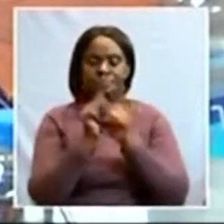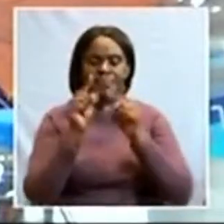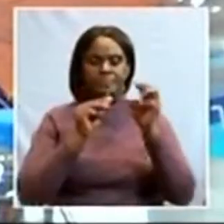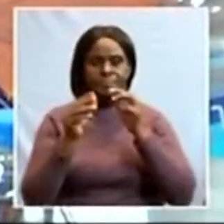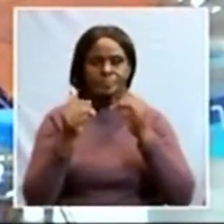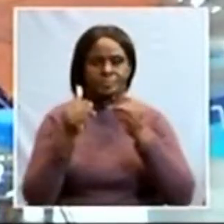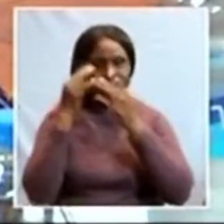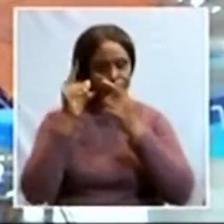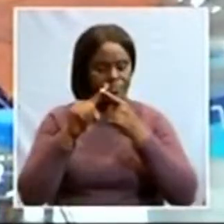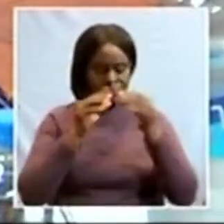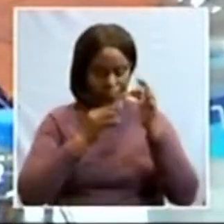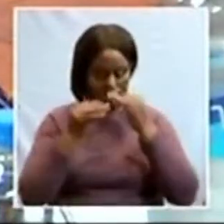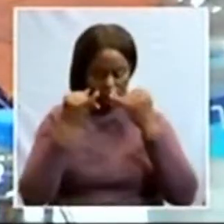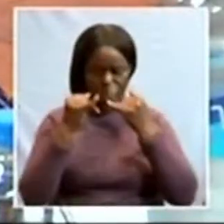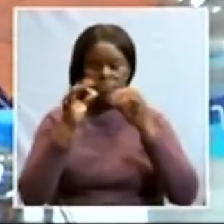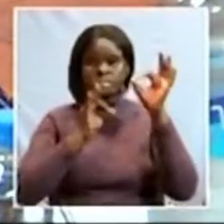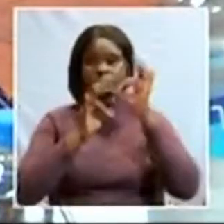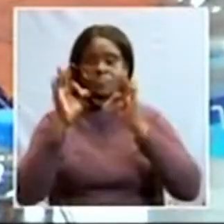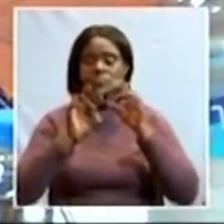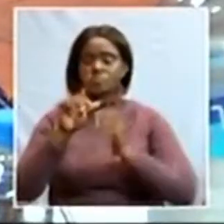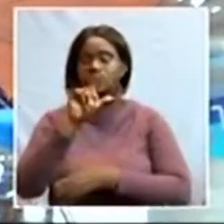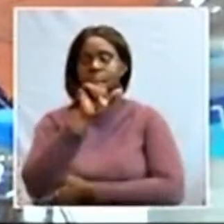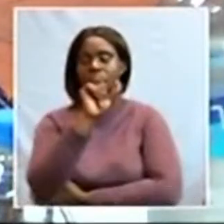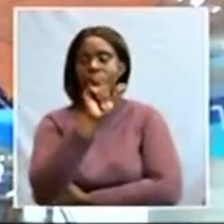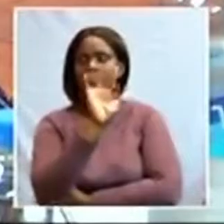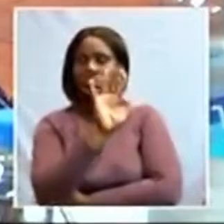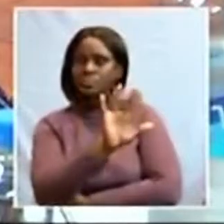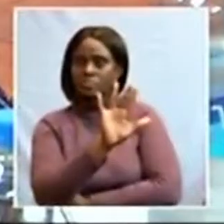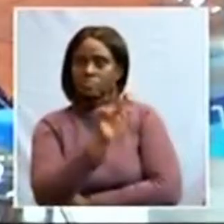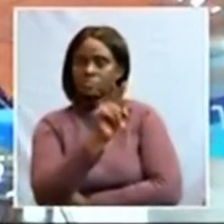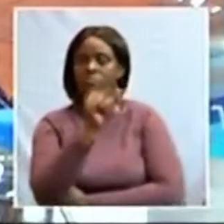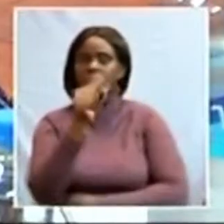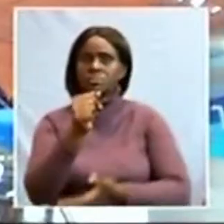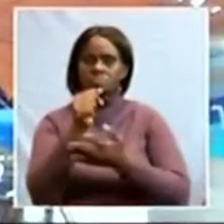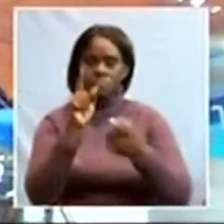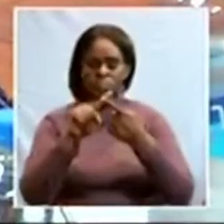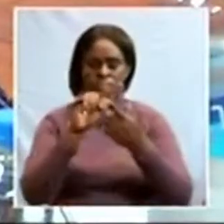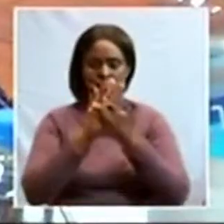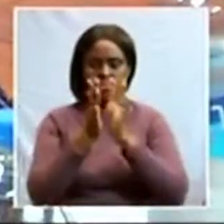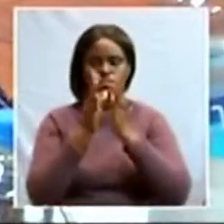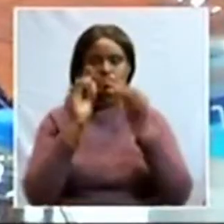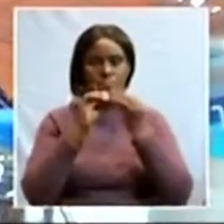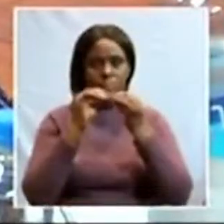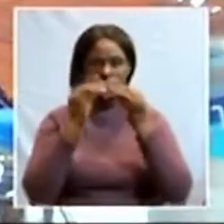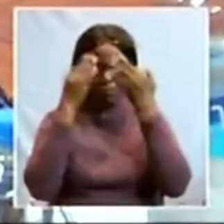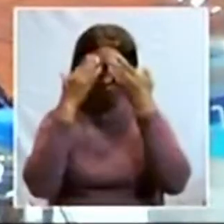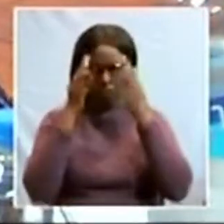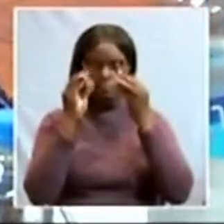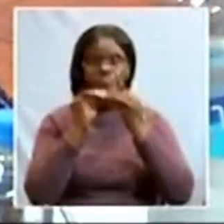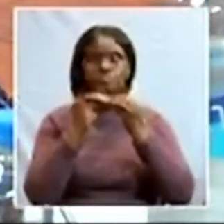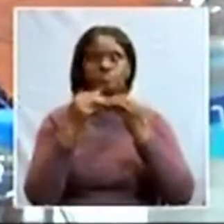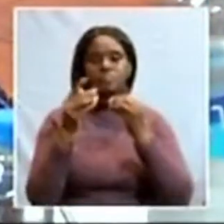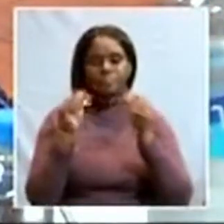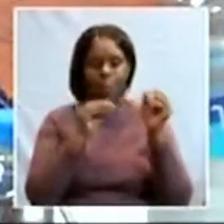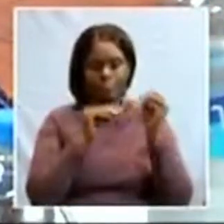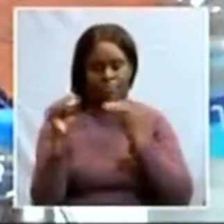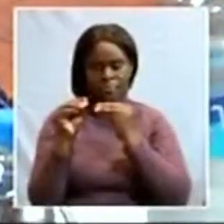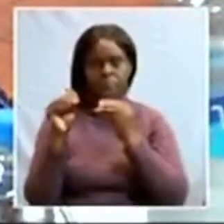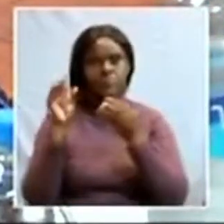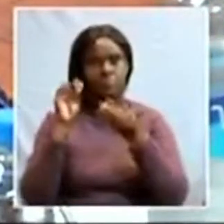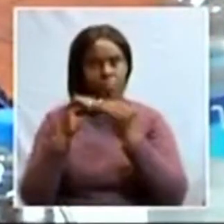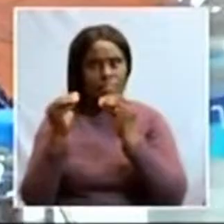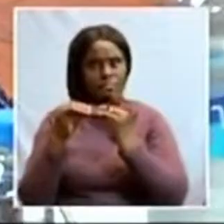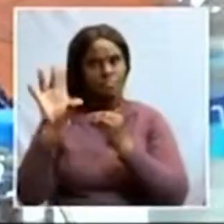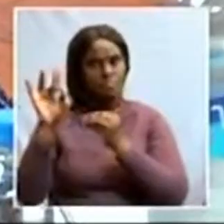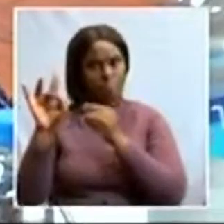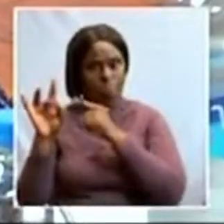Management wishes to state that it has adjusted the 2025 budget to be more realistic. We move on to item number